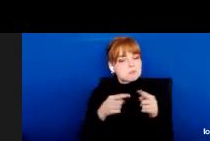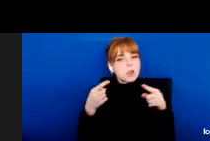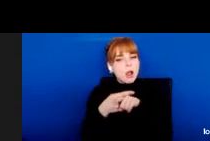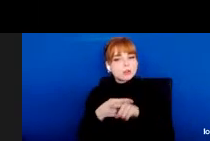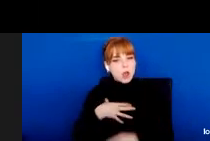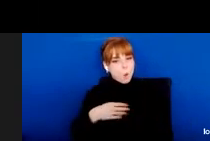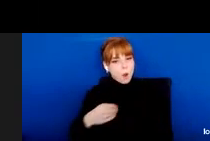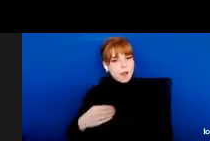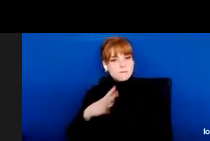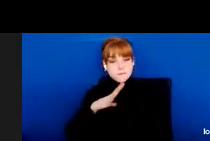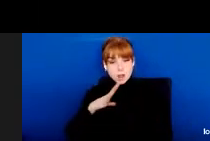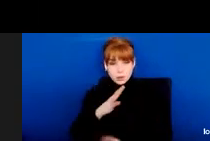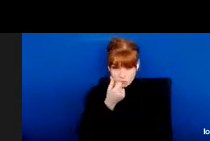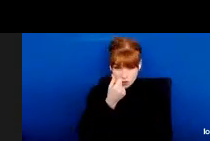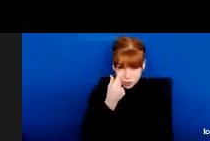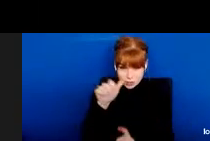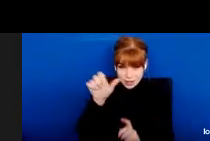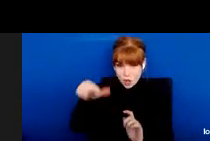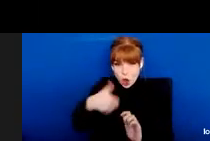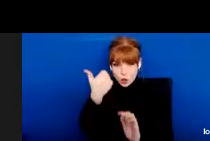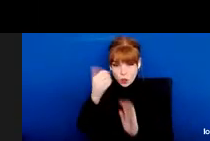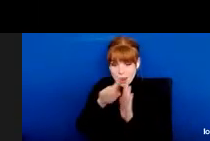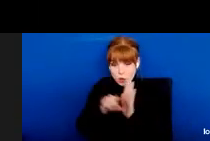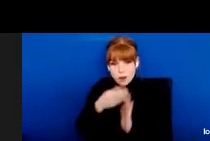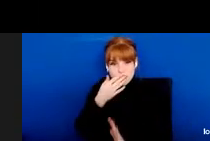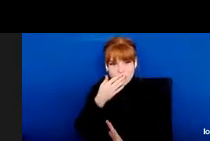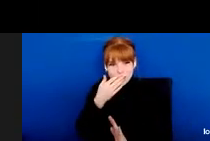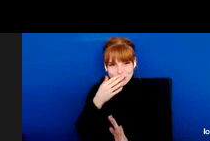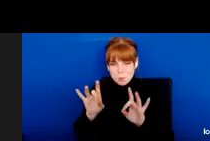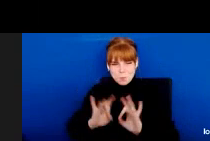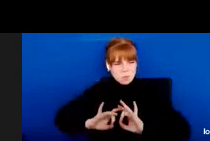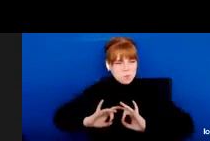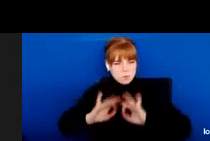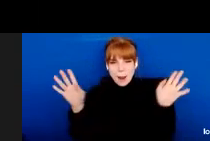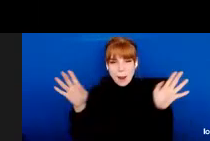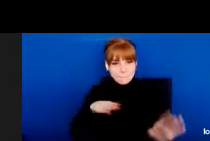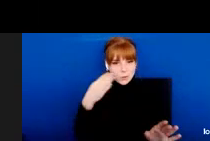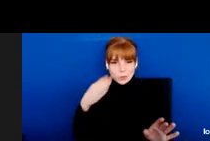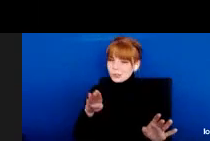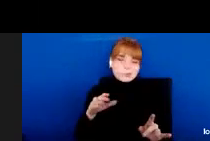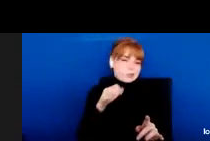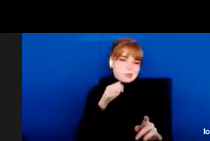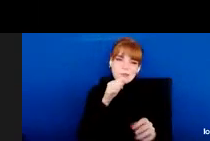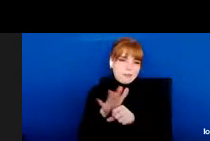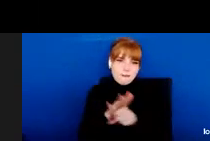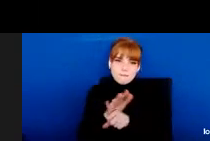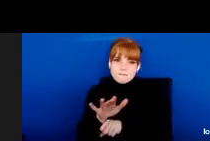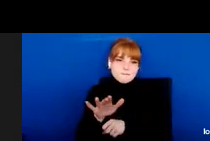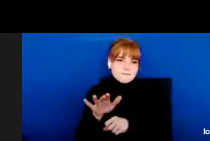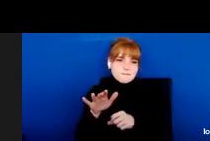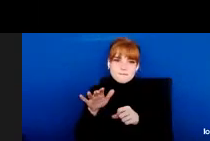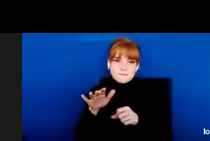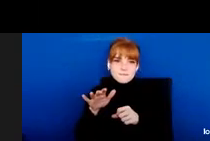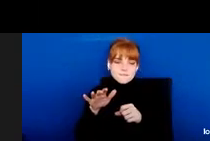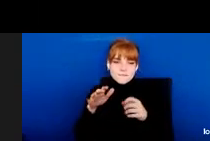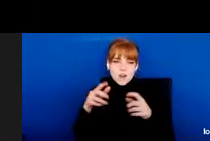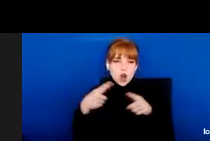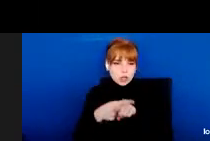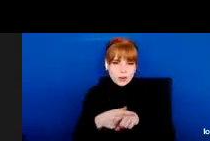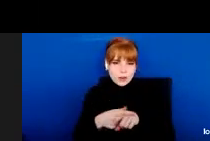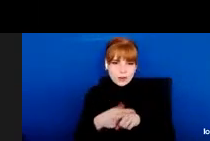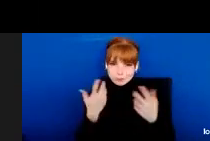were any other color as your background, that bright blue wouldn't have enough contrast. So screenshot here, you can see